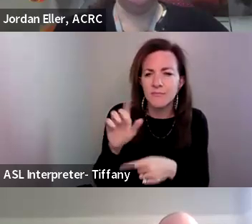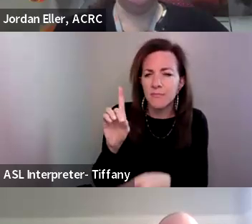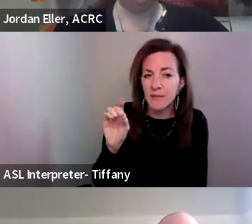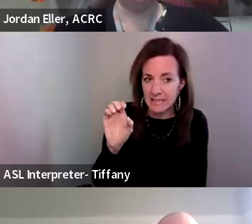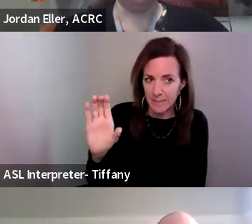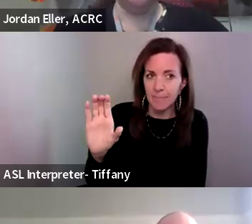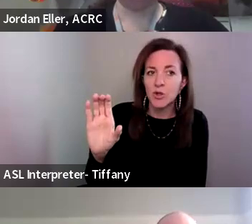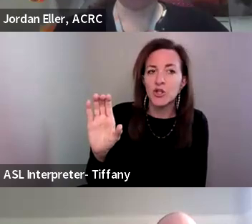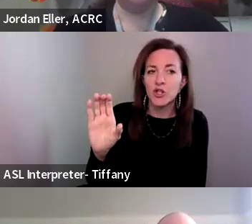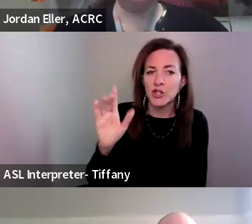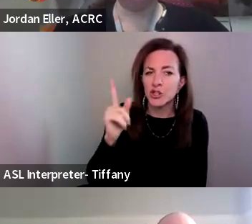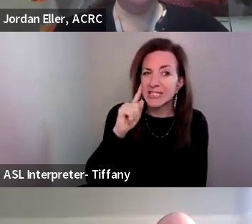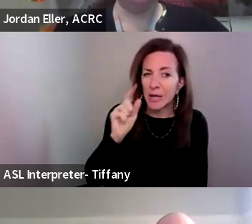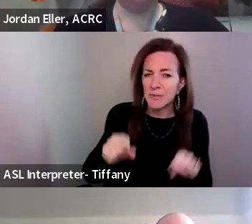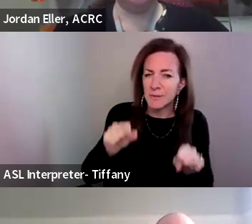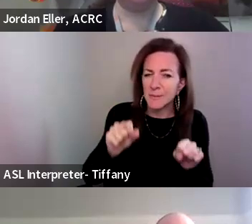December.